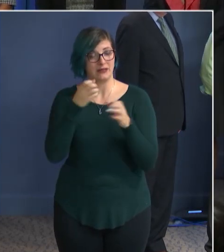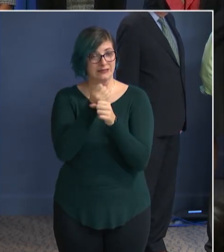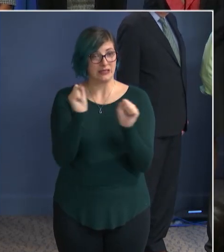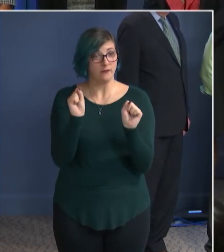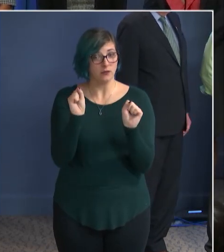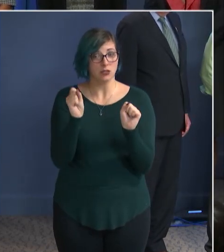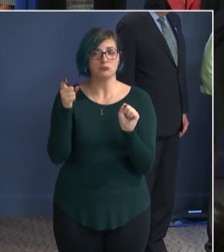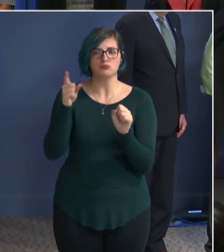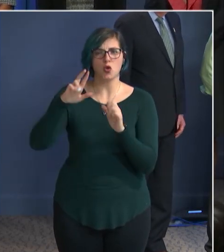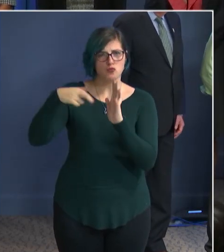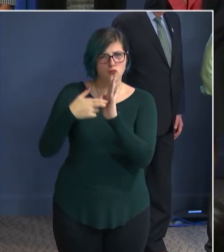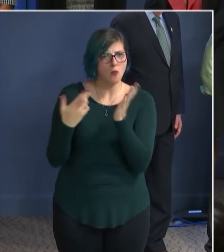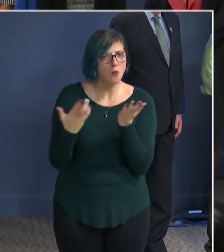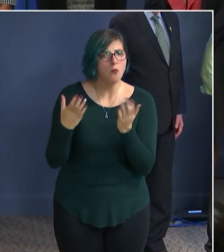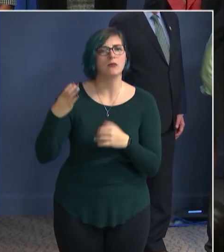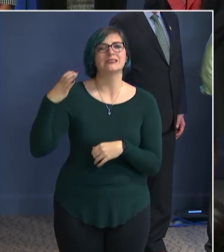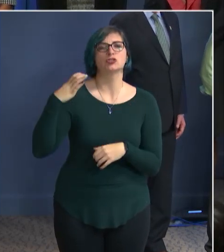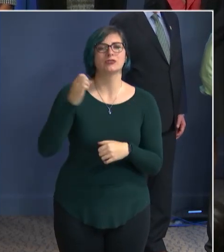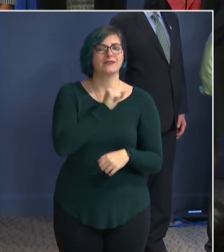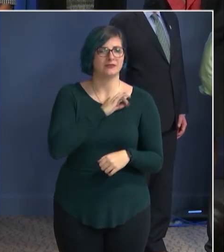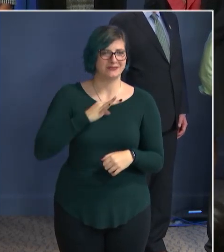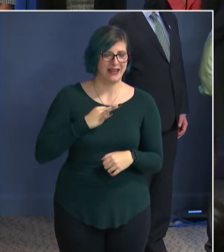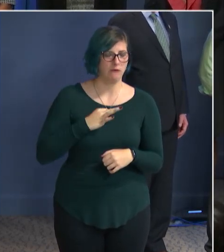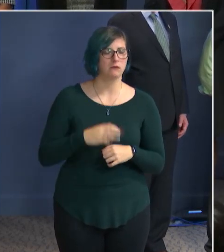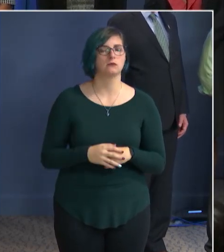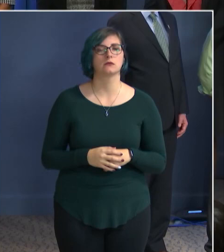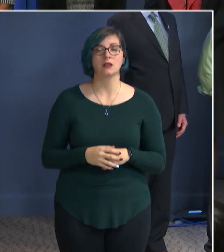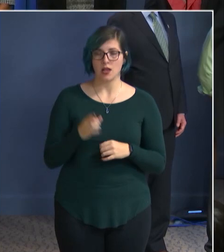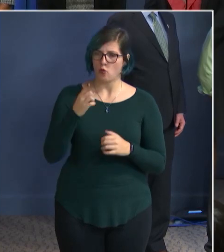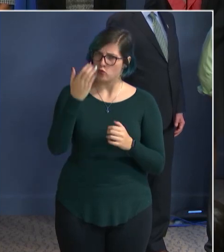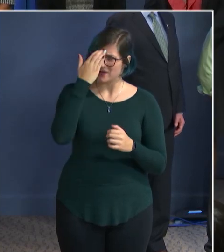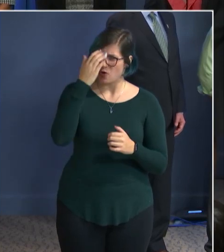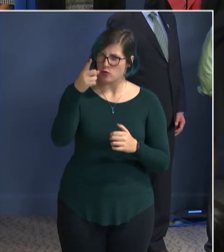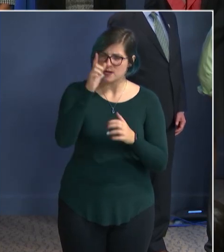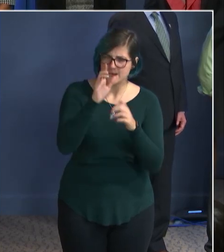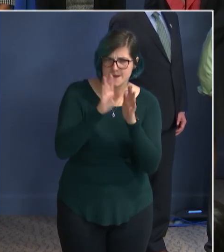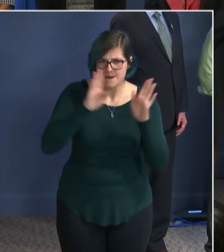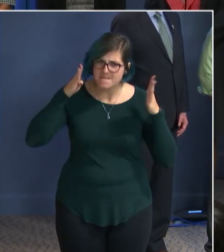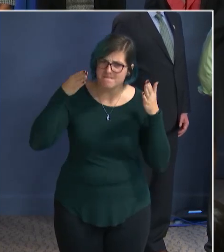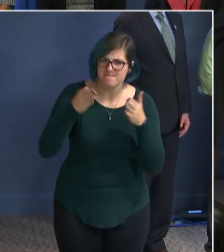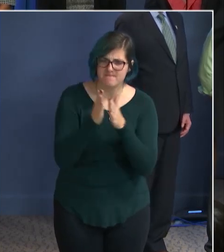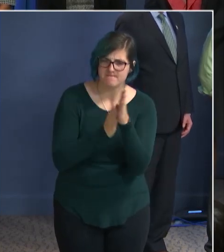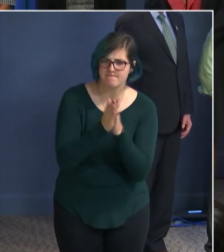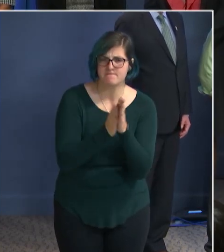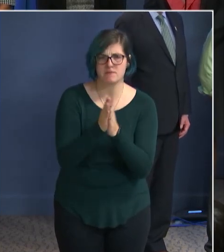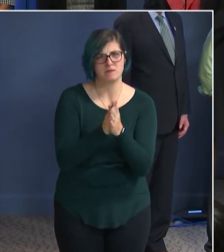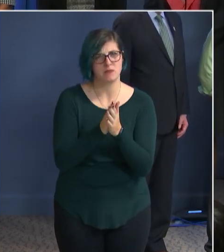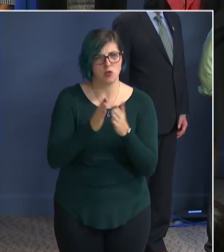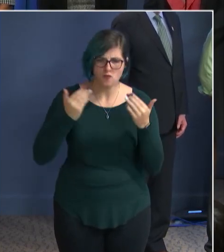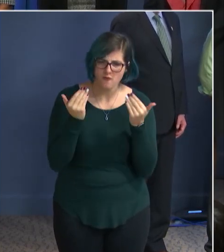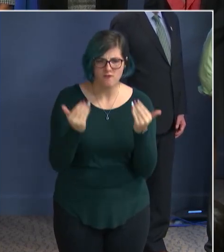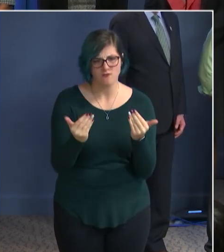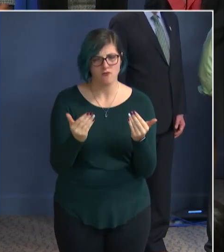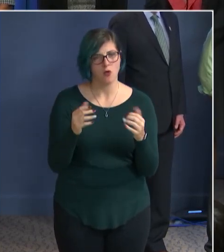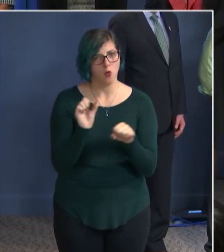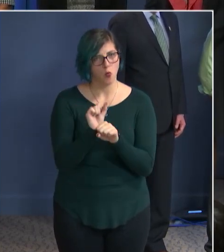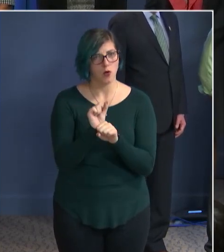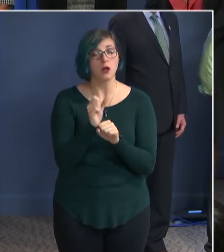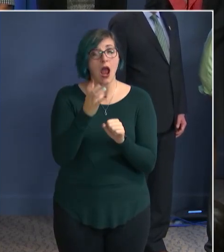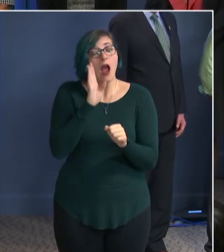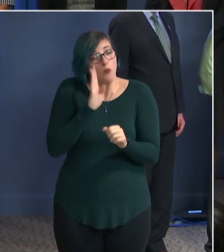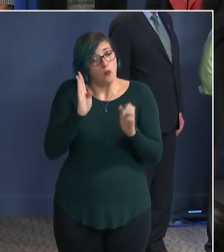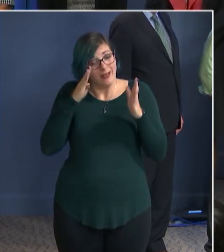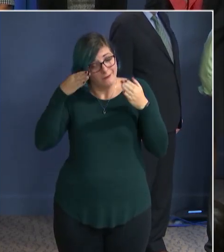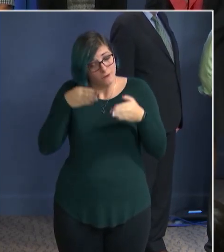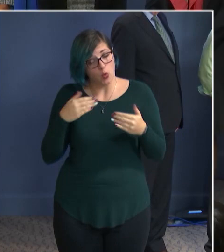know that she attacks her work with urgency and will have a dogged focus on our youth. So